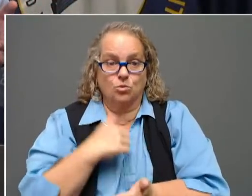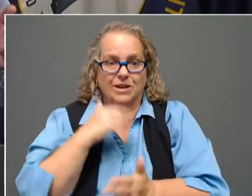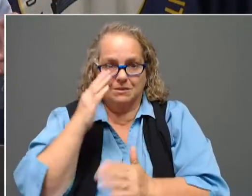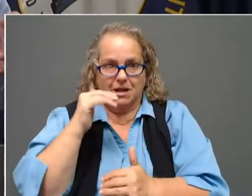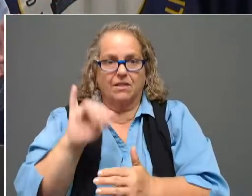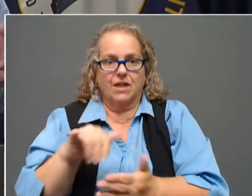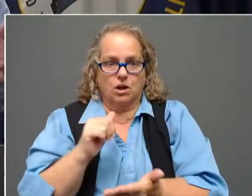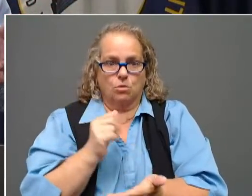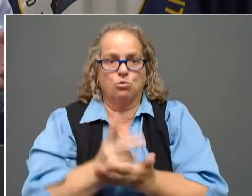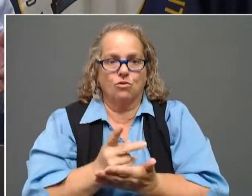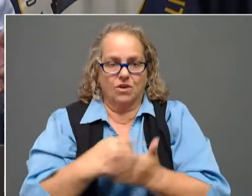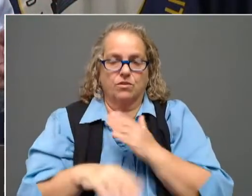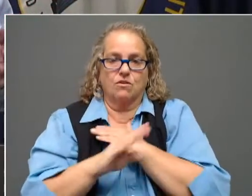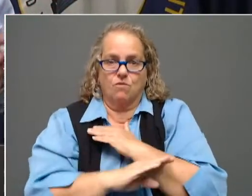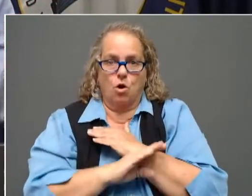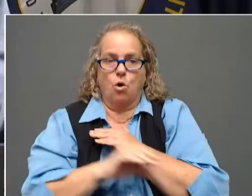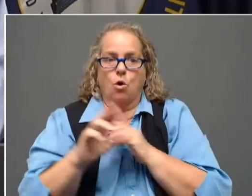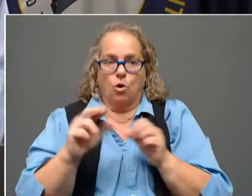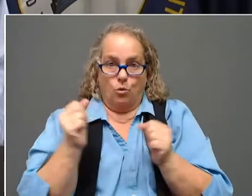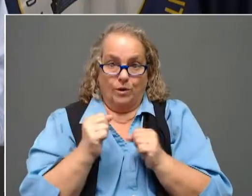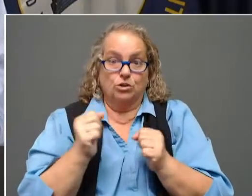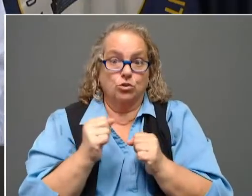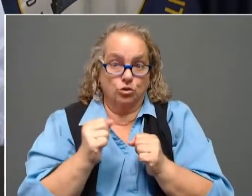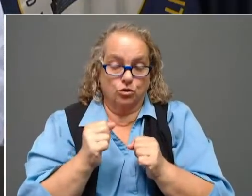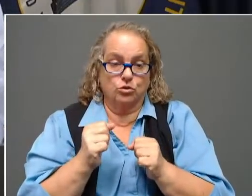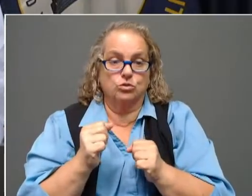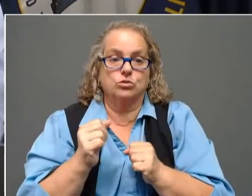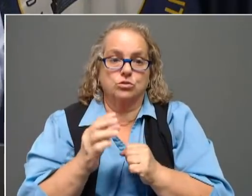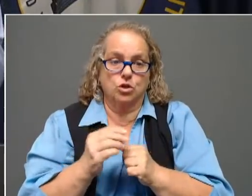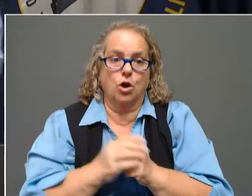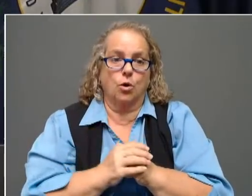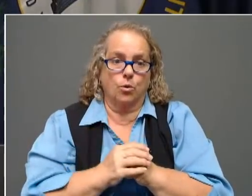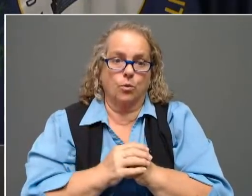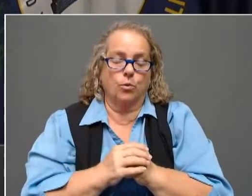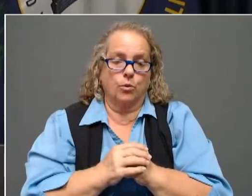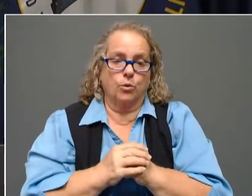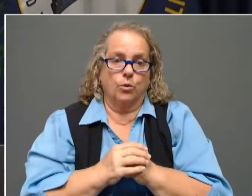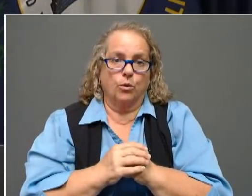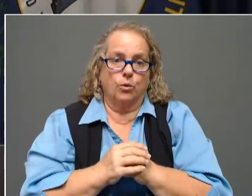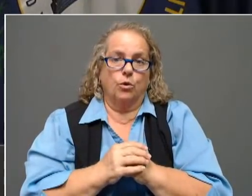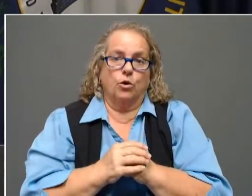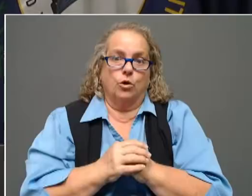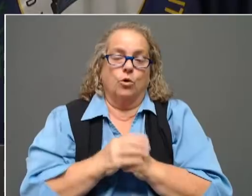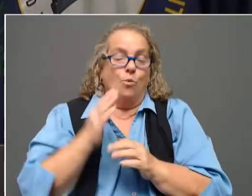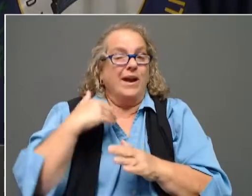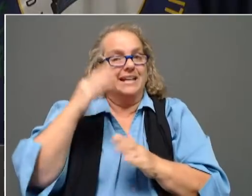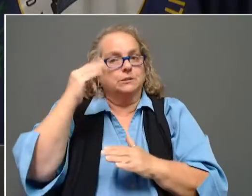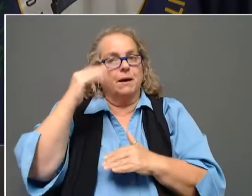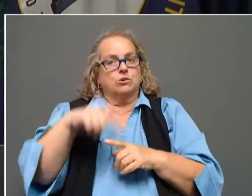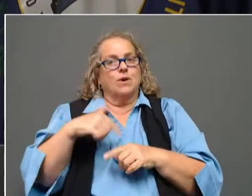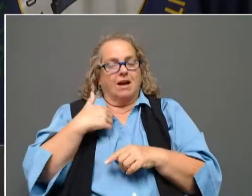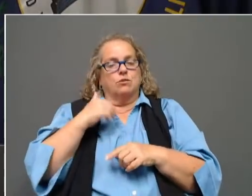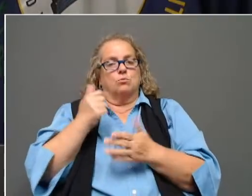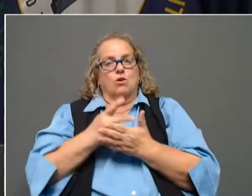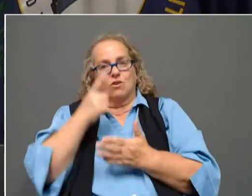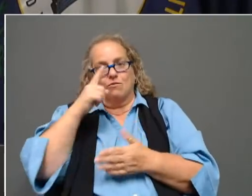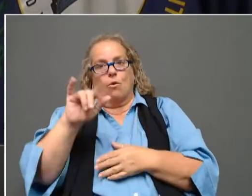approval in the fall or in the winter. So again, we have the possibility of not having to do any of this